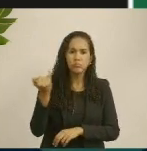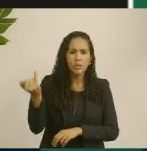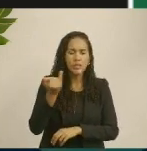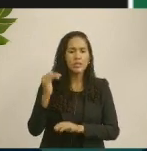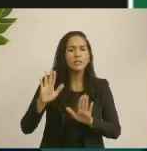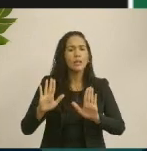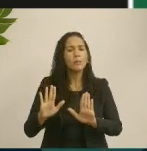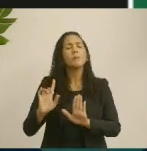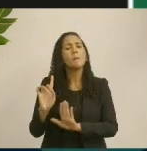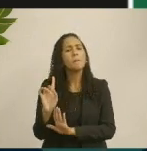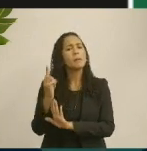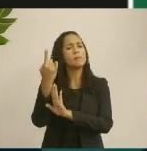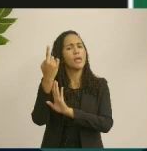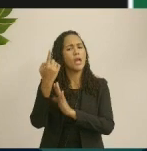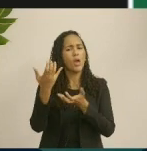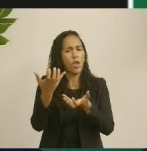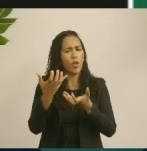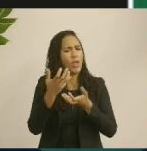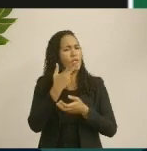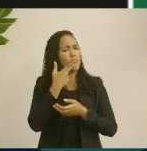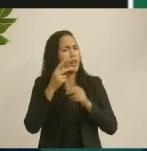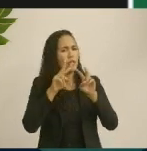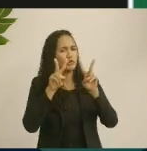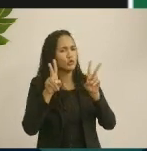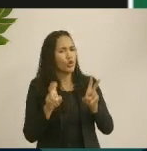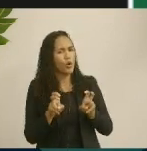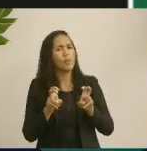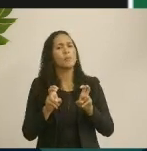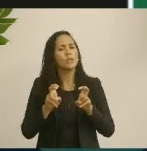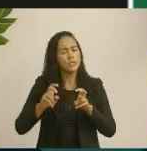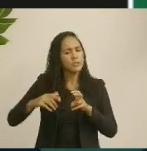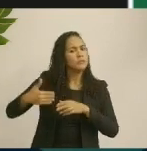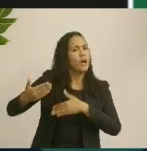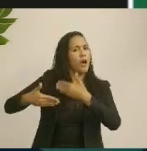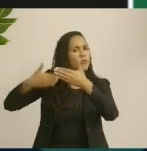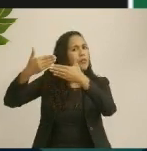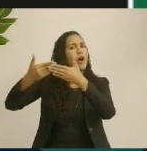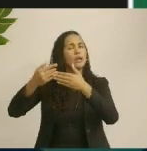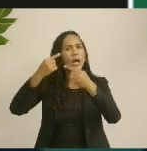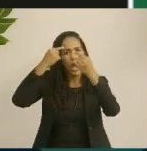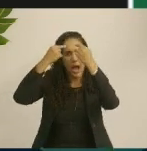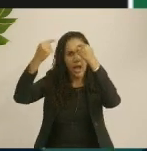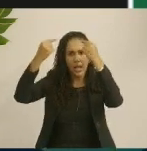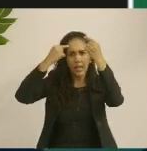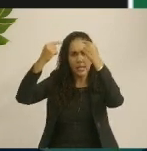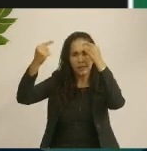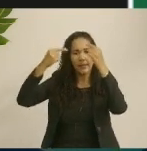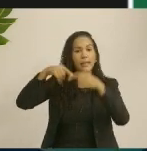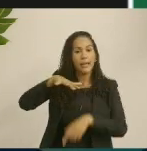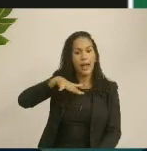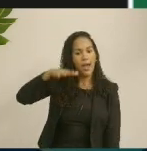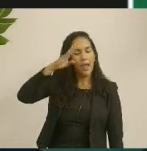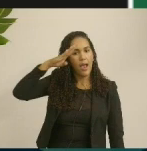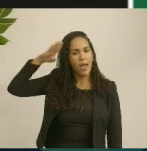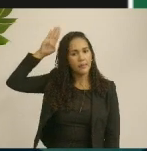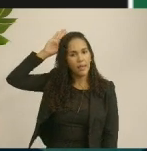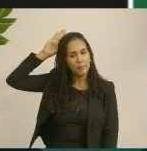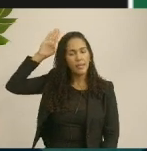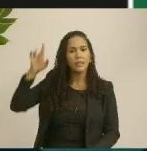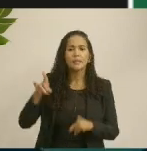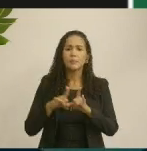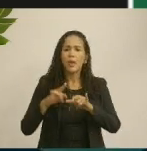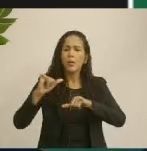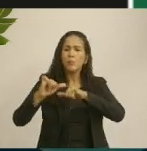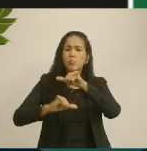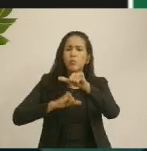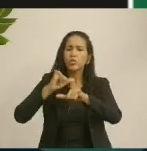with leveraging that academic creativity to trying to shift the paradigm that, you know, discoveries